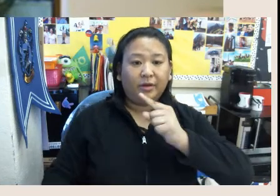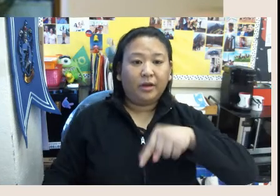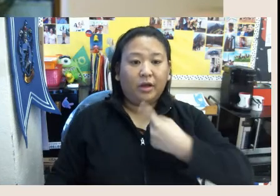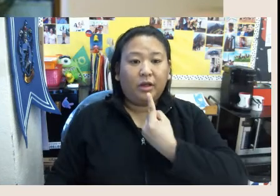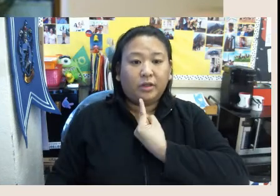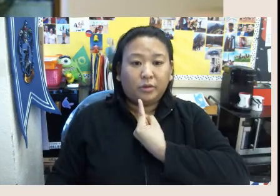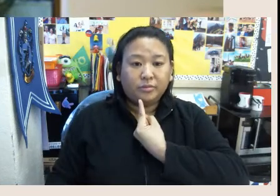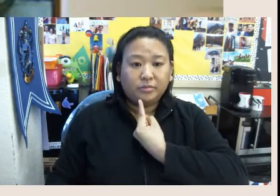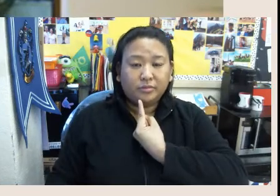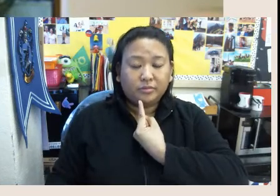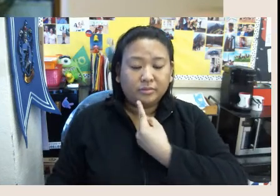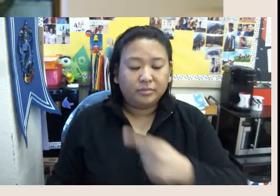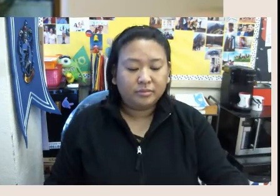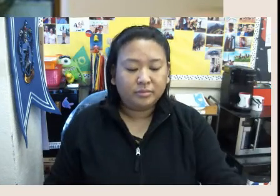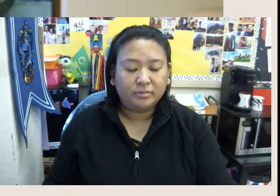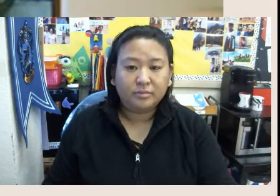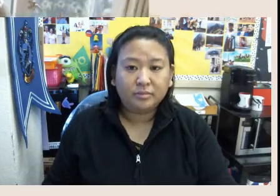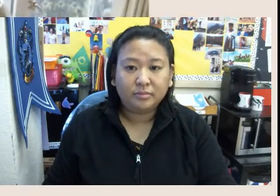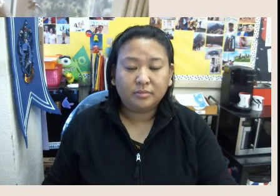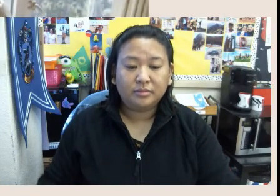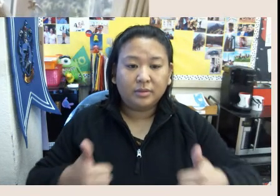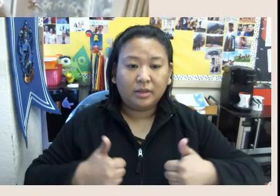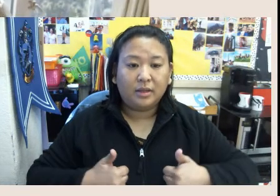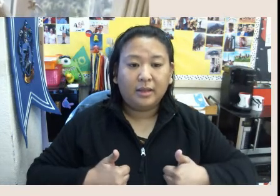Live alone.